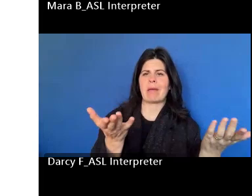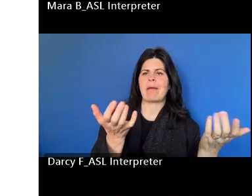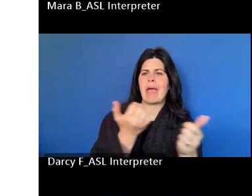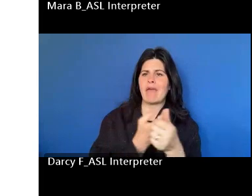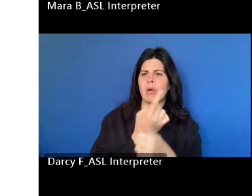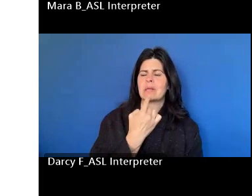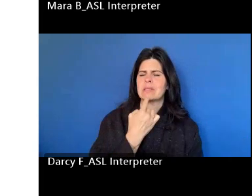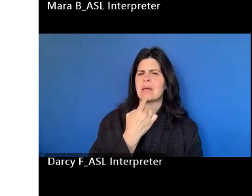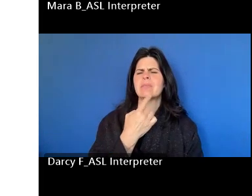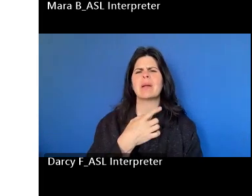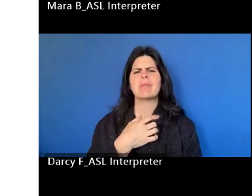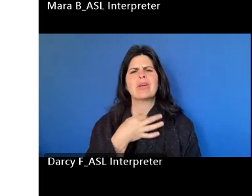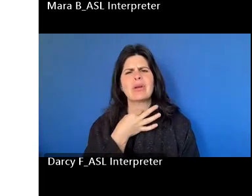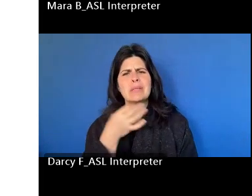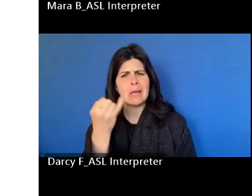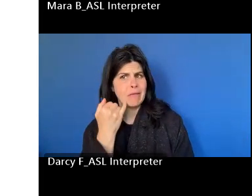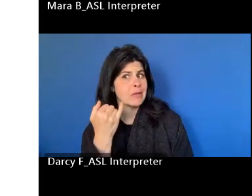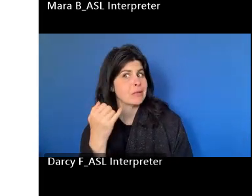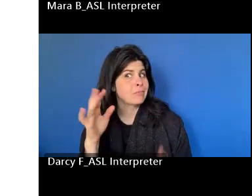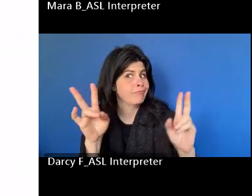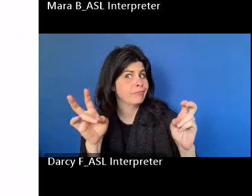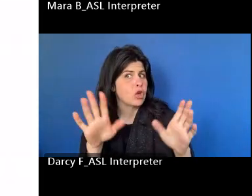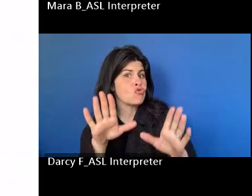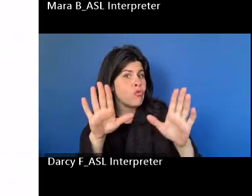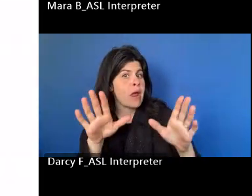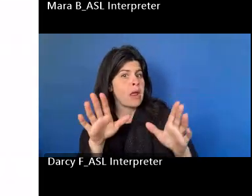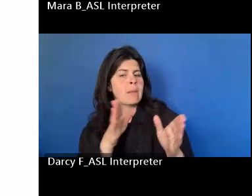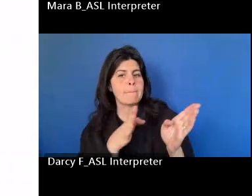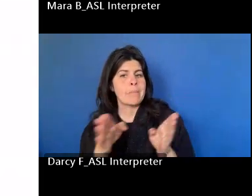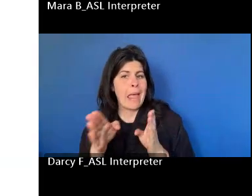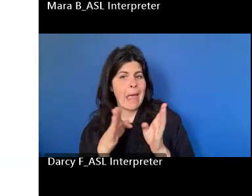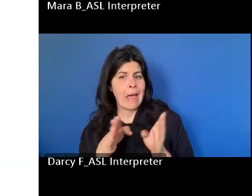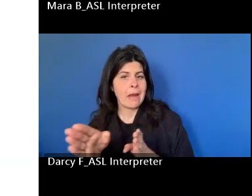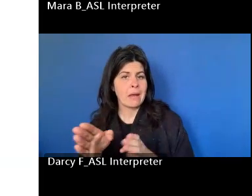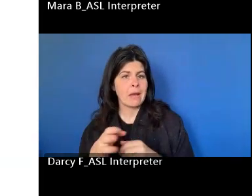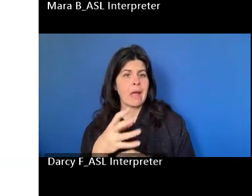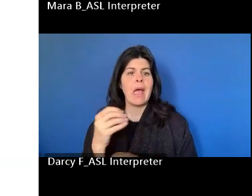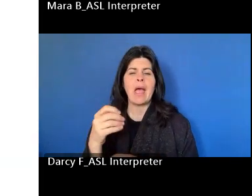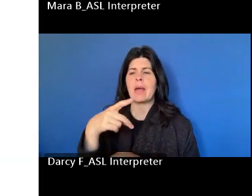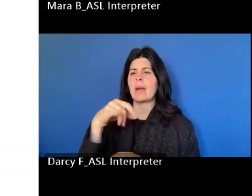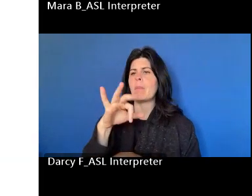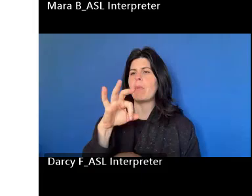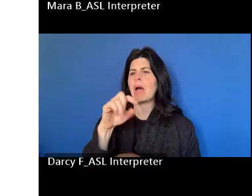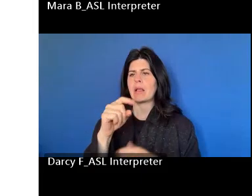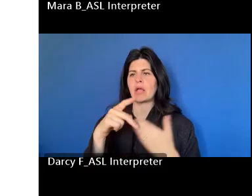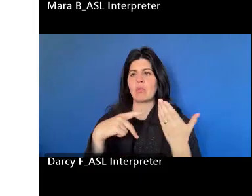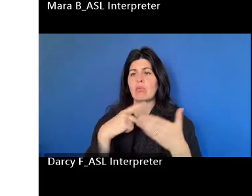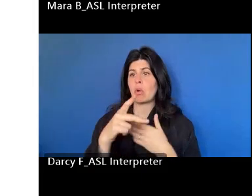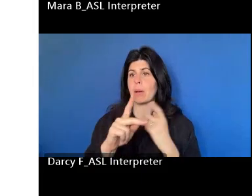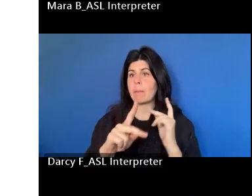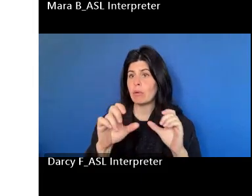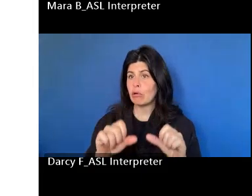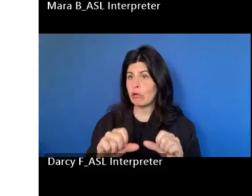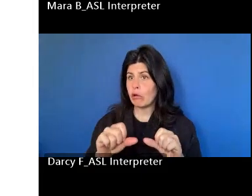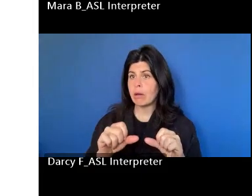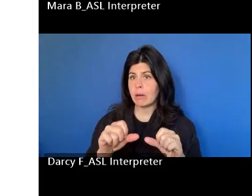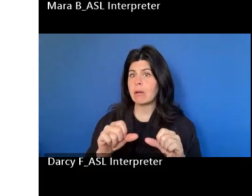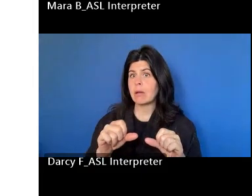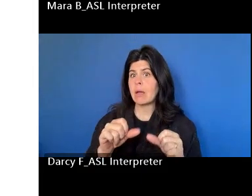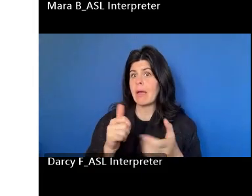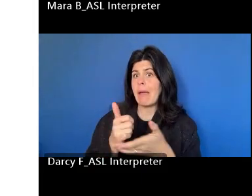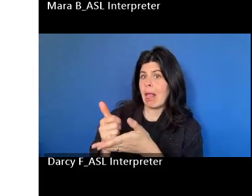a great plan and the pilot program people could get help with paying for this and to promote